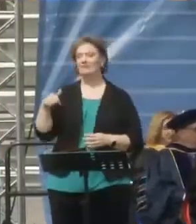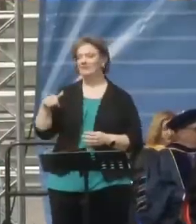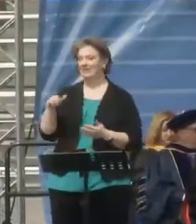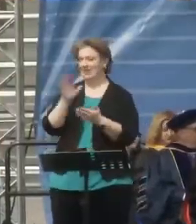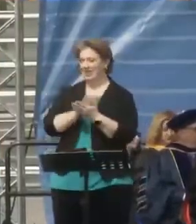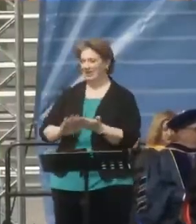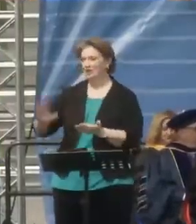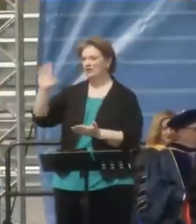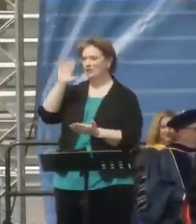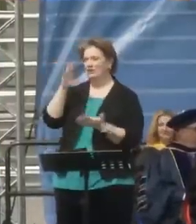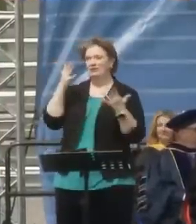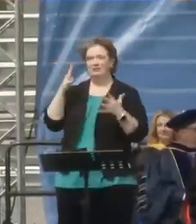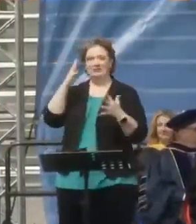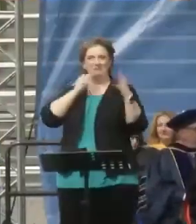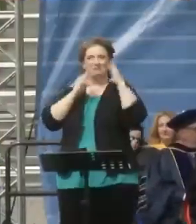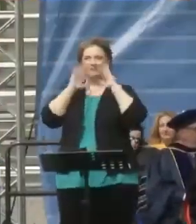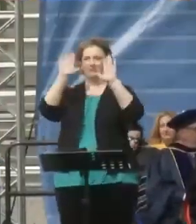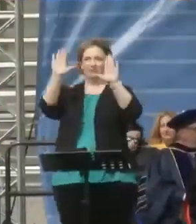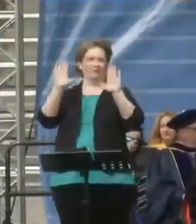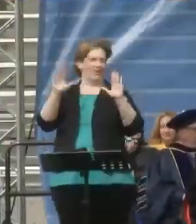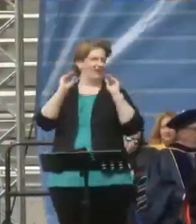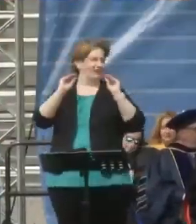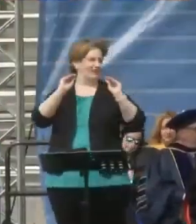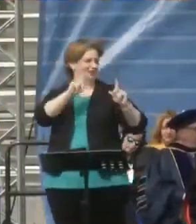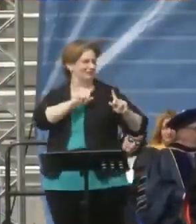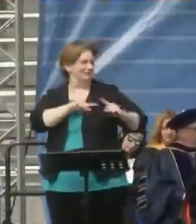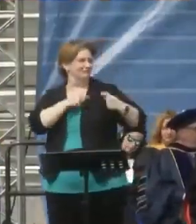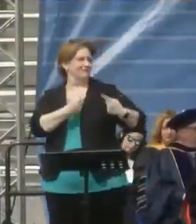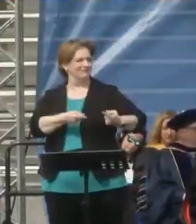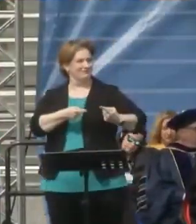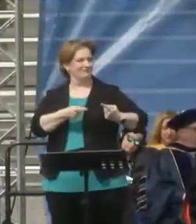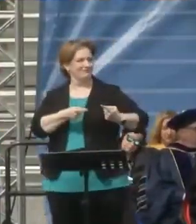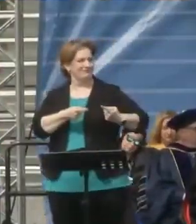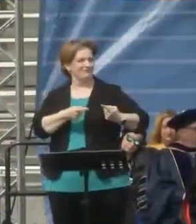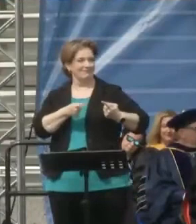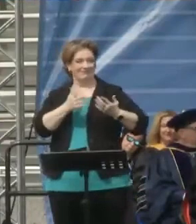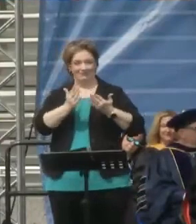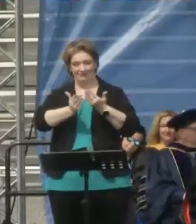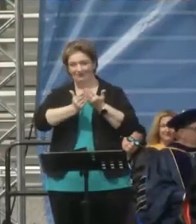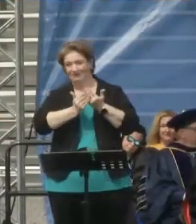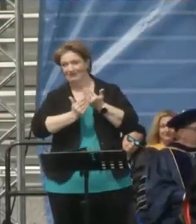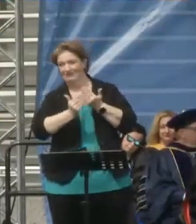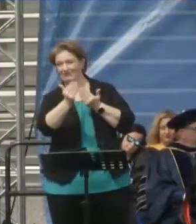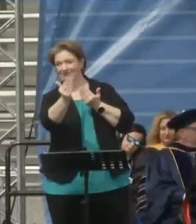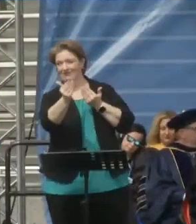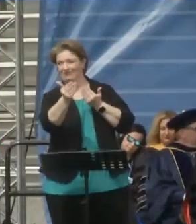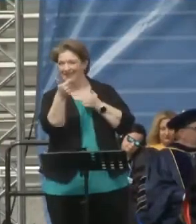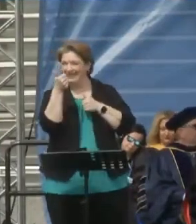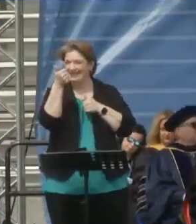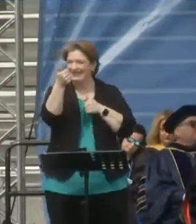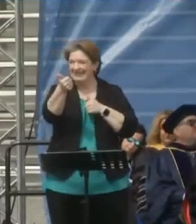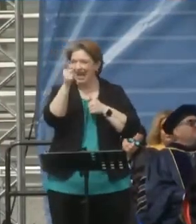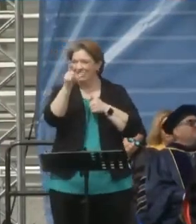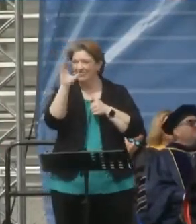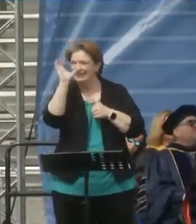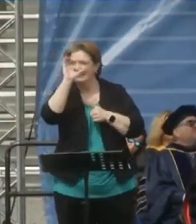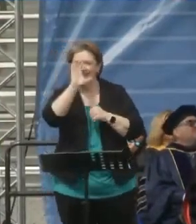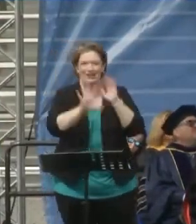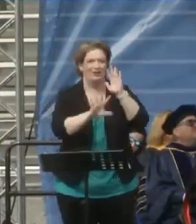excellent teachers during your time here. From this point forward, you will have to find teachers